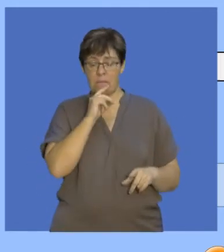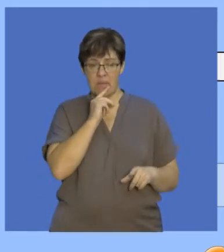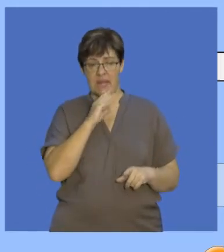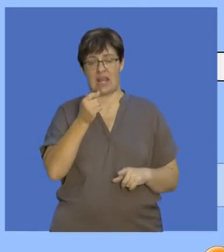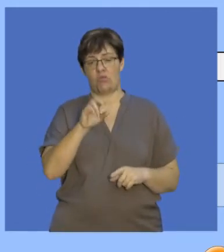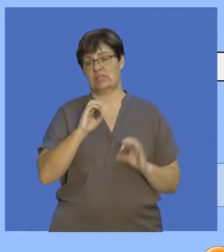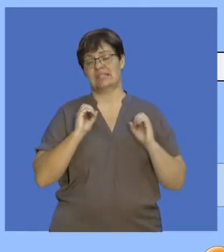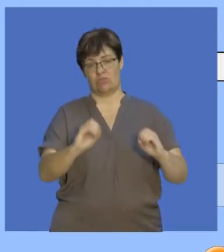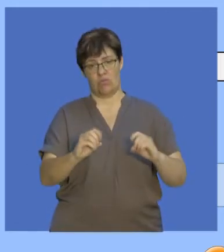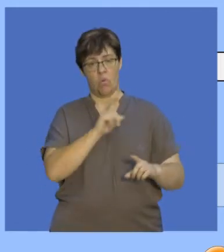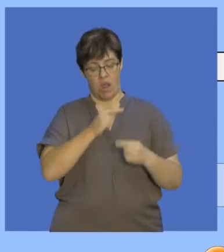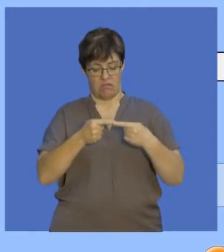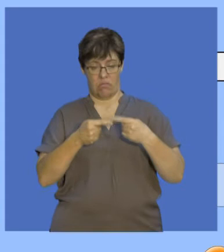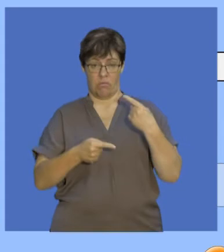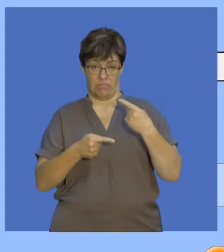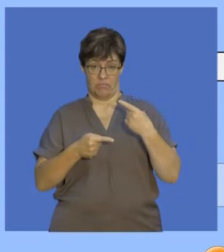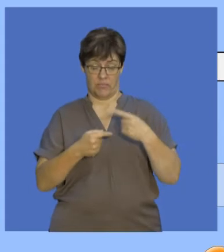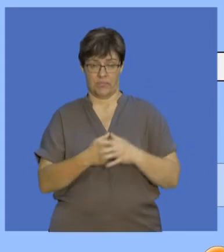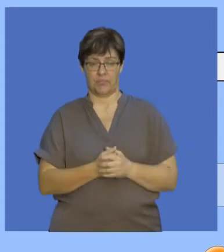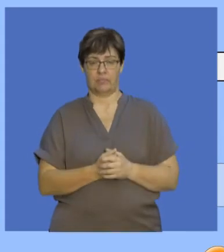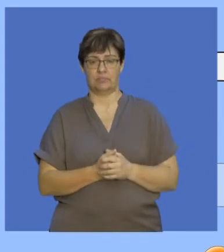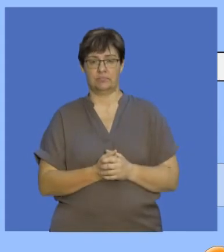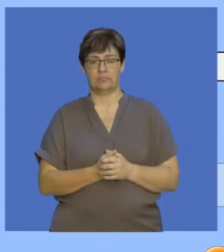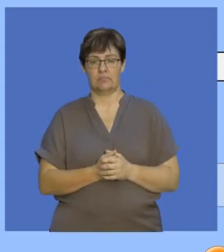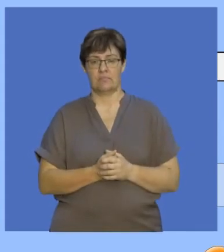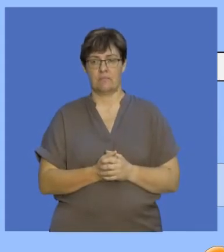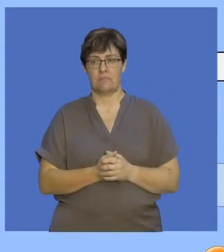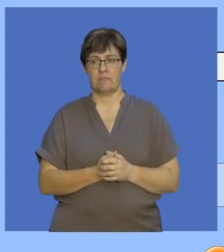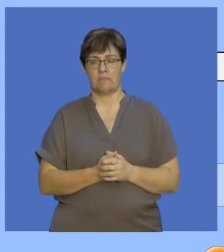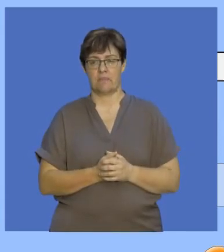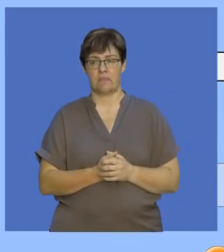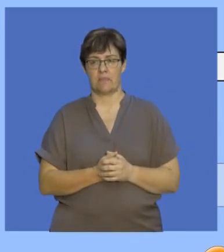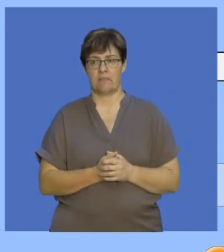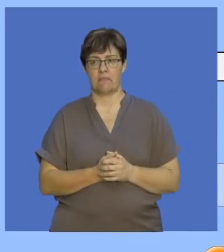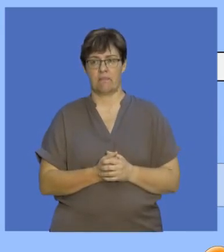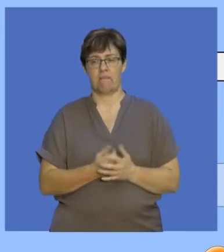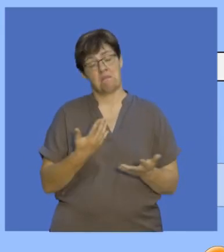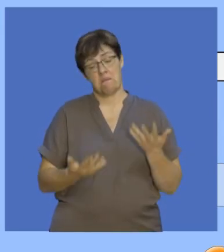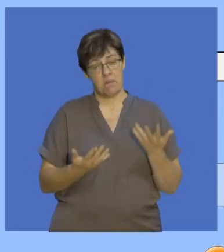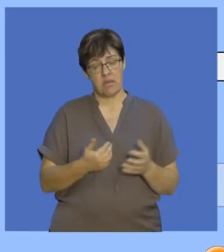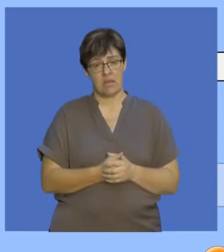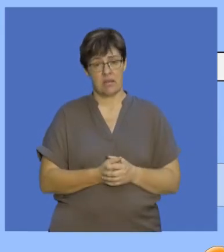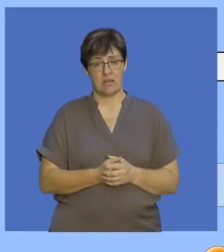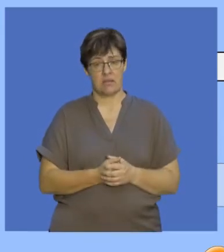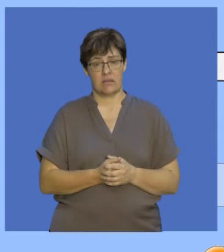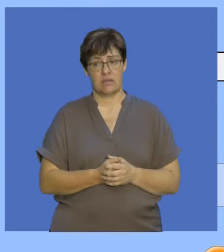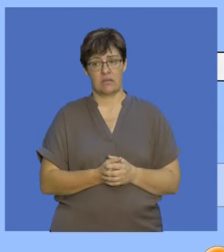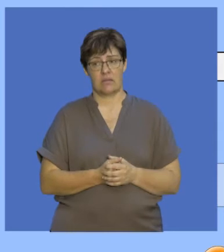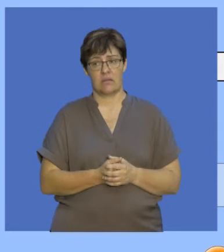zero current while the switch is open, okay? We'll take out those charges. What if then